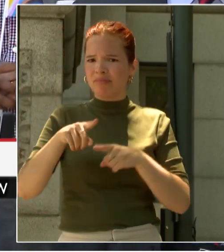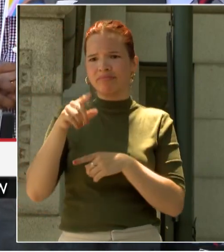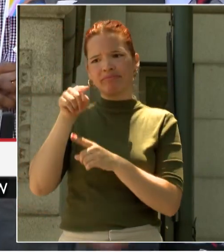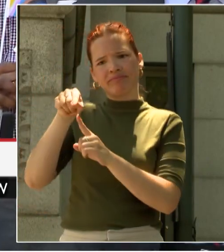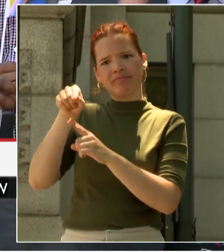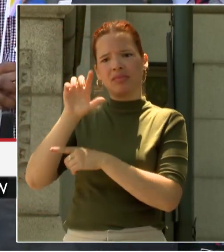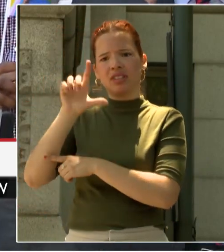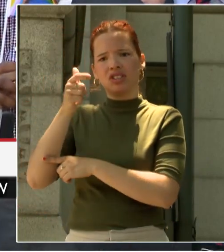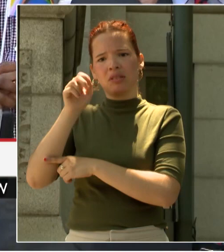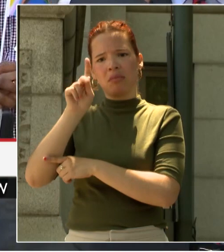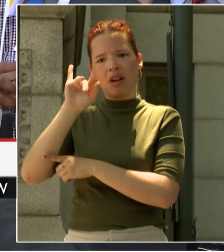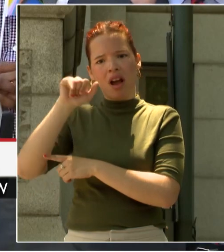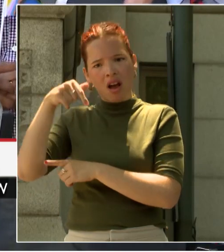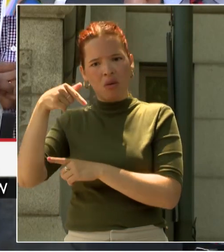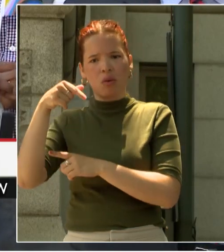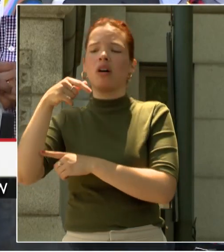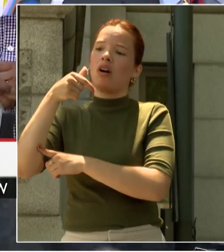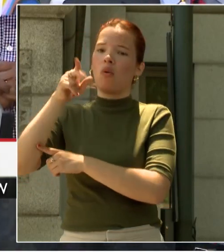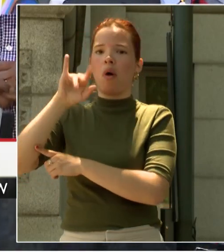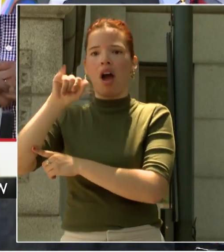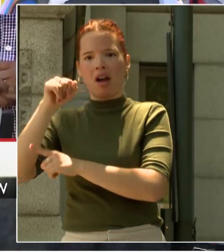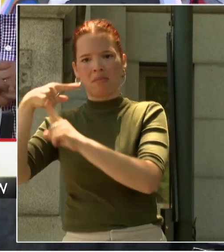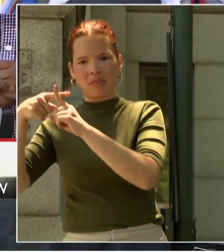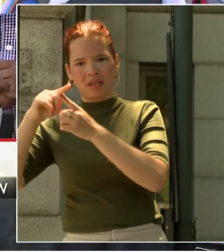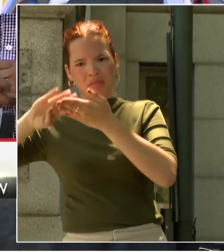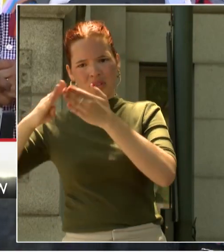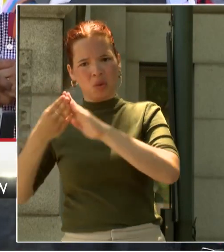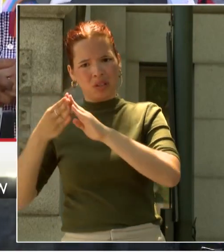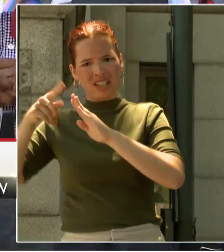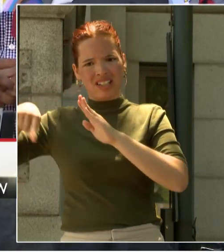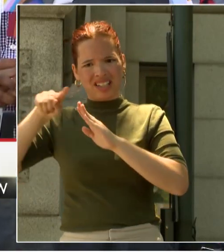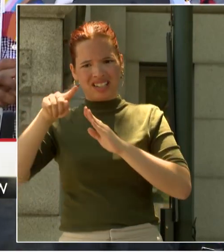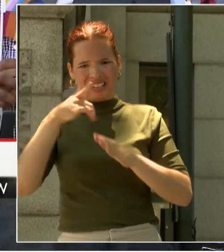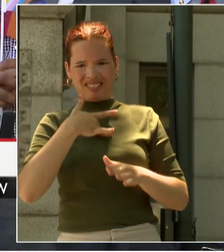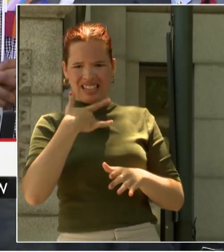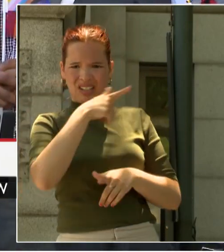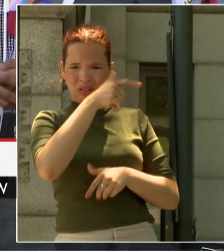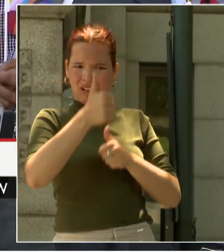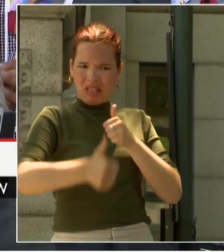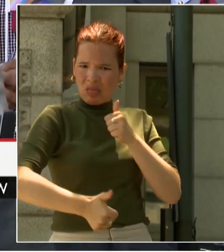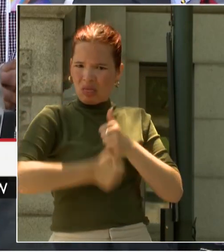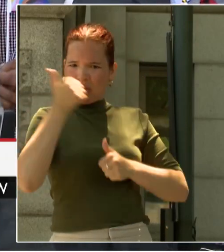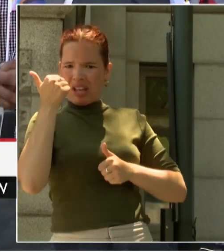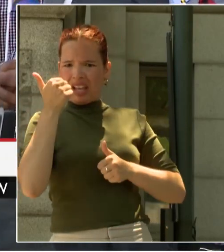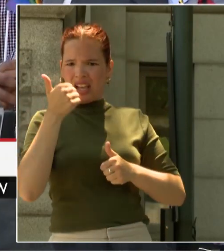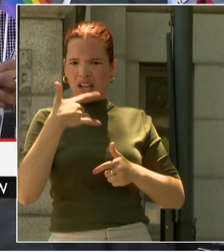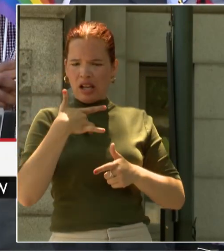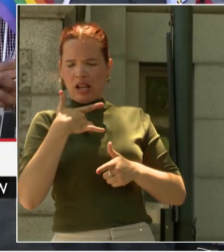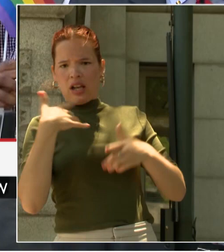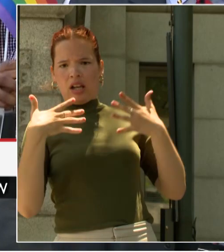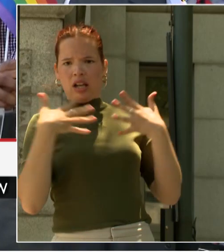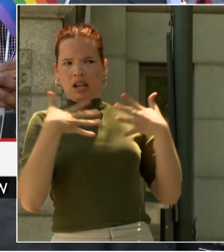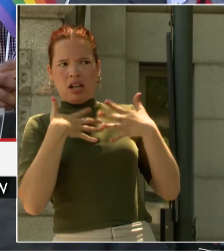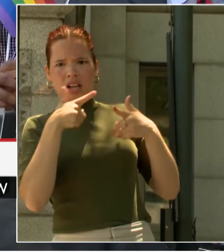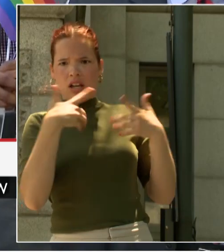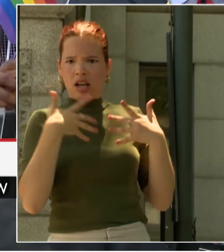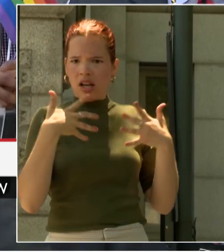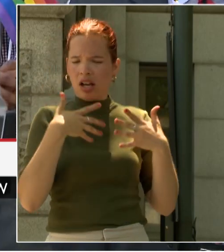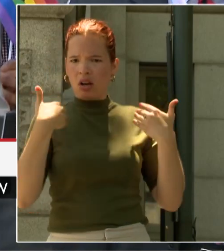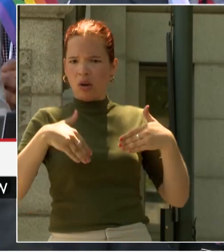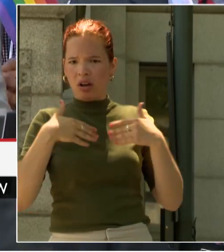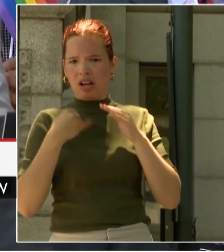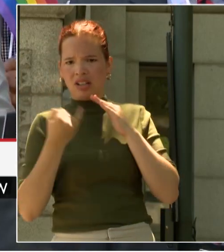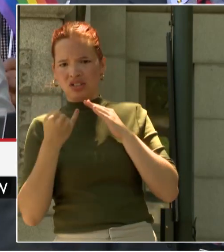trans neighbors in danger, making LGBTQIA plus youth fearful and isolated, and attempting to set us